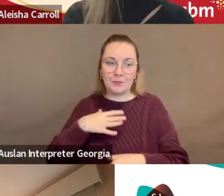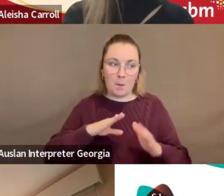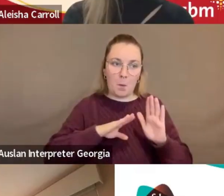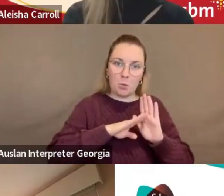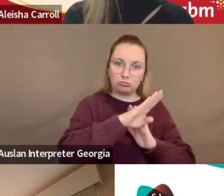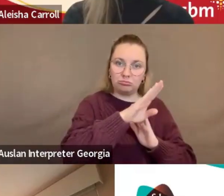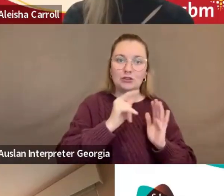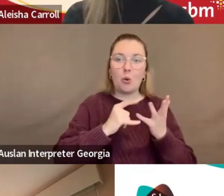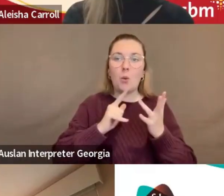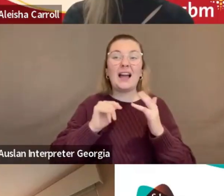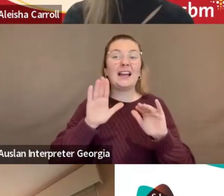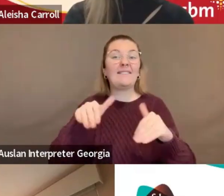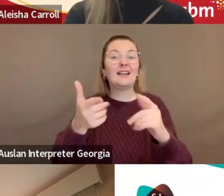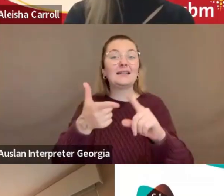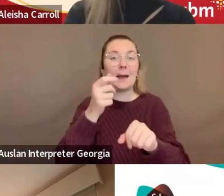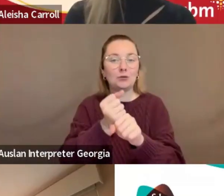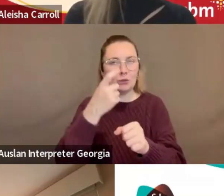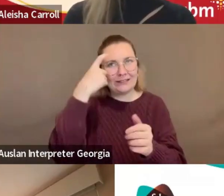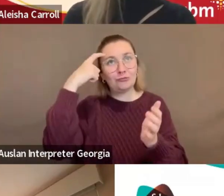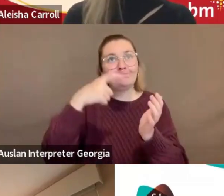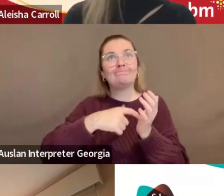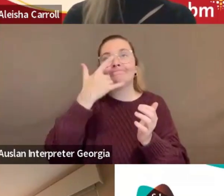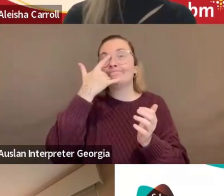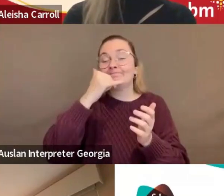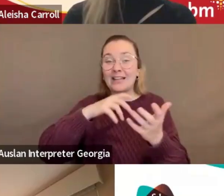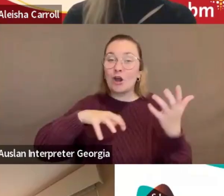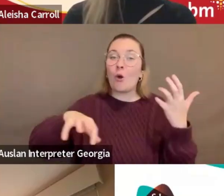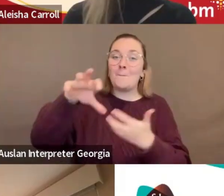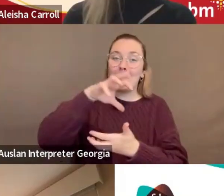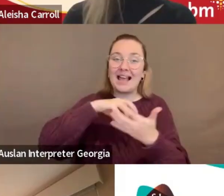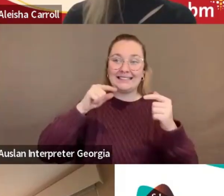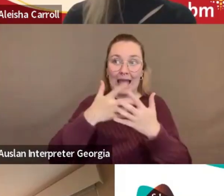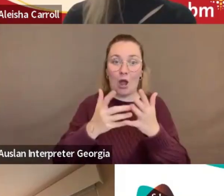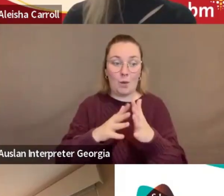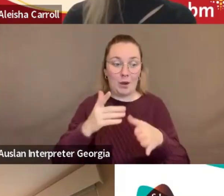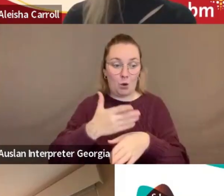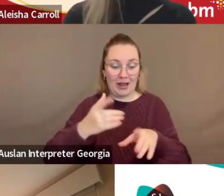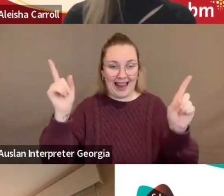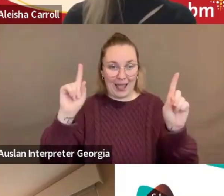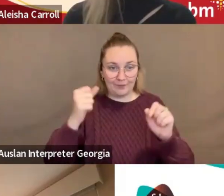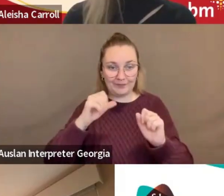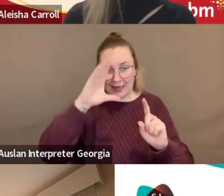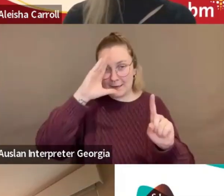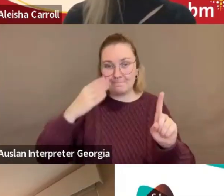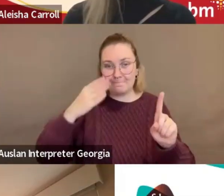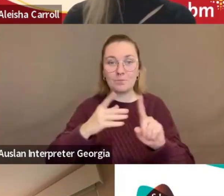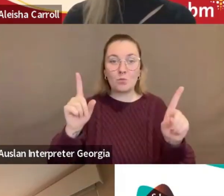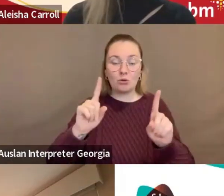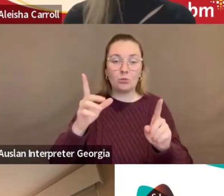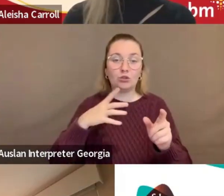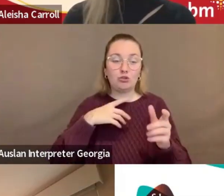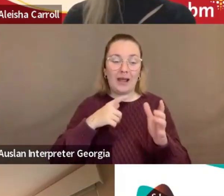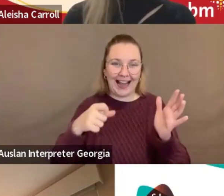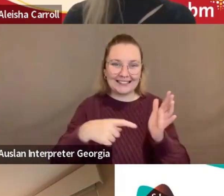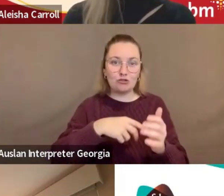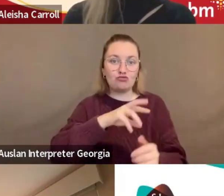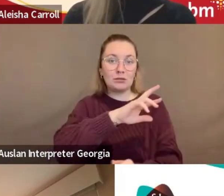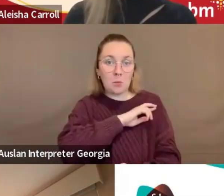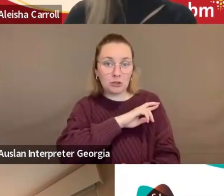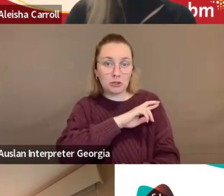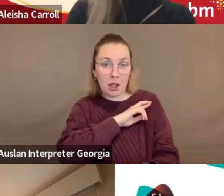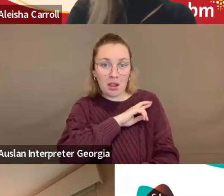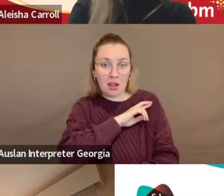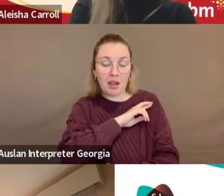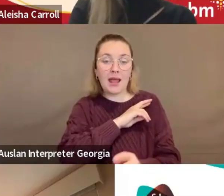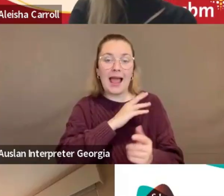So I offer this example to acknowledge the complexity of the environments in which we operate. Our aim is to act responsibly,